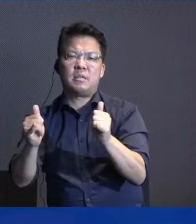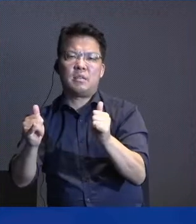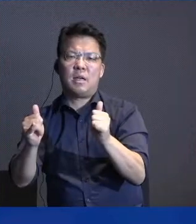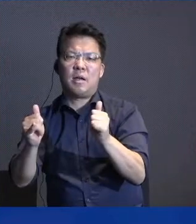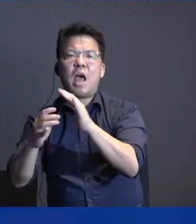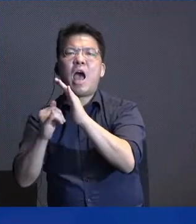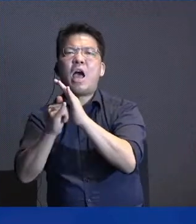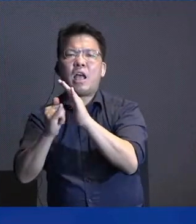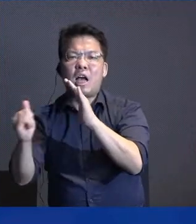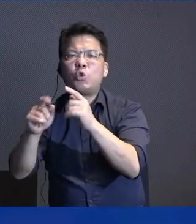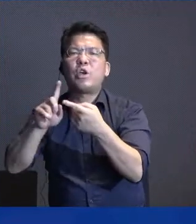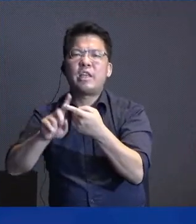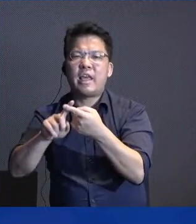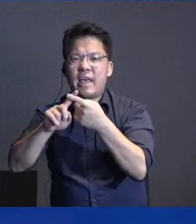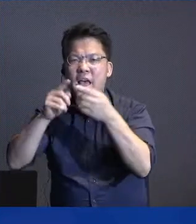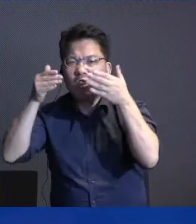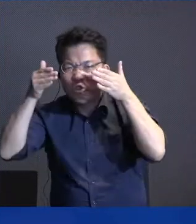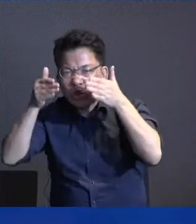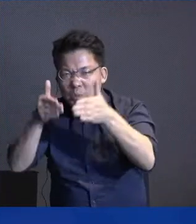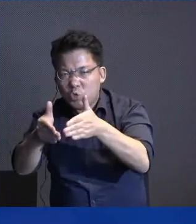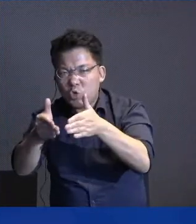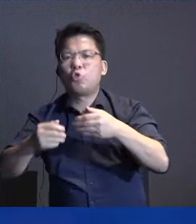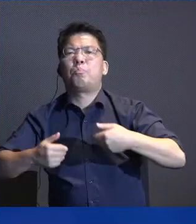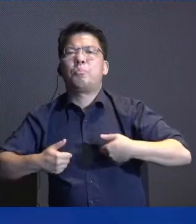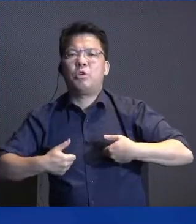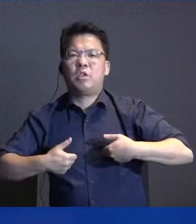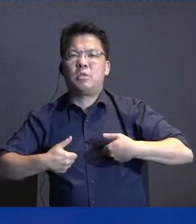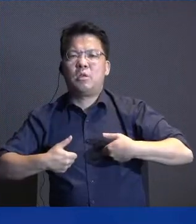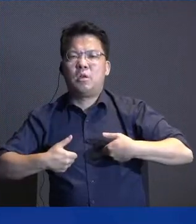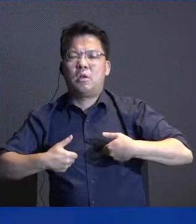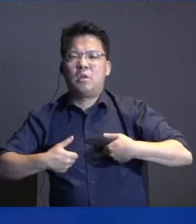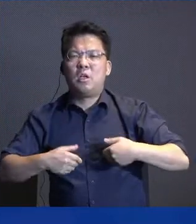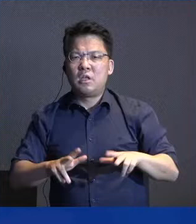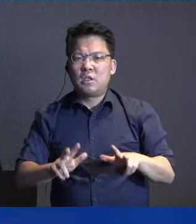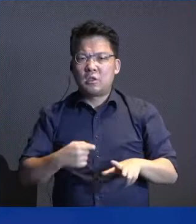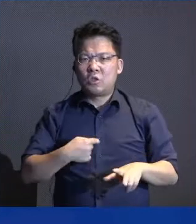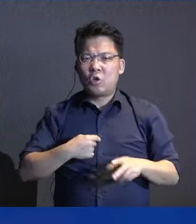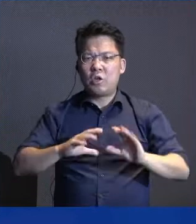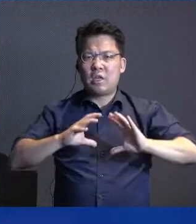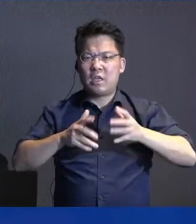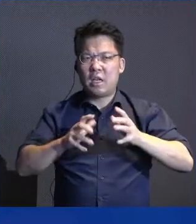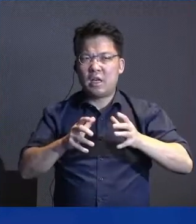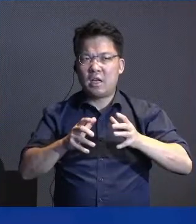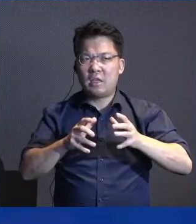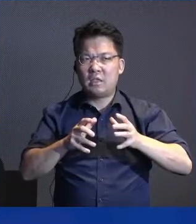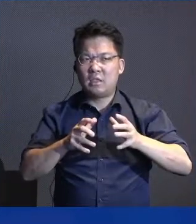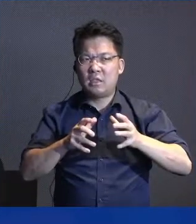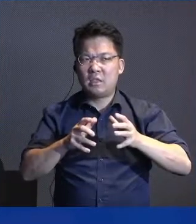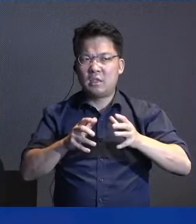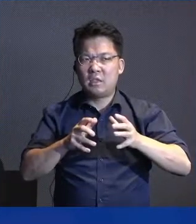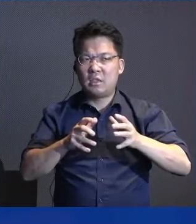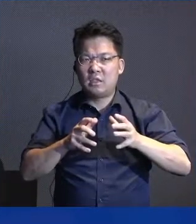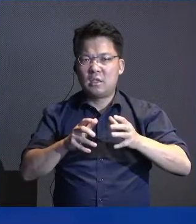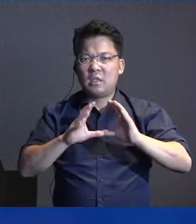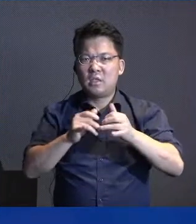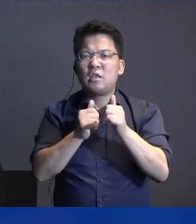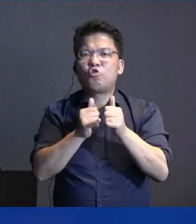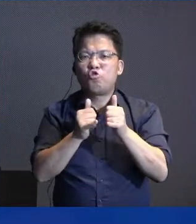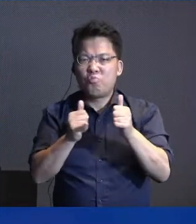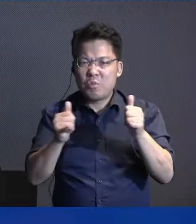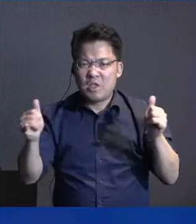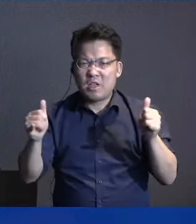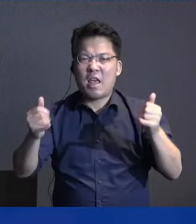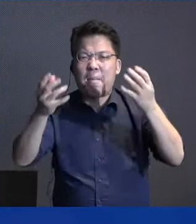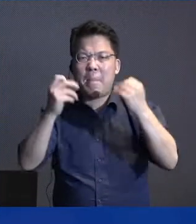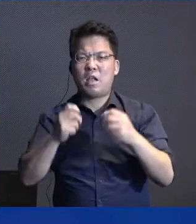population and to be honest, India is one of the fastest growing countries. We are having a rapid